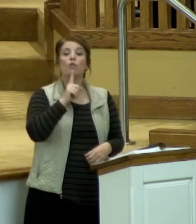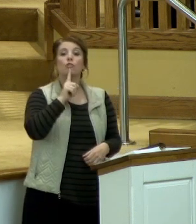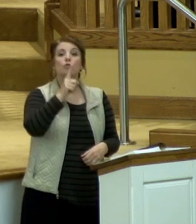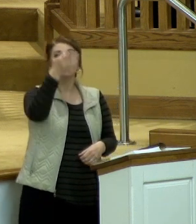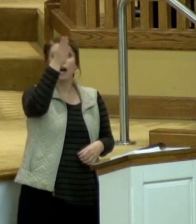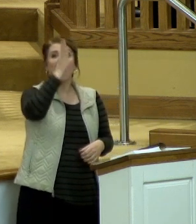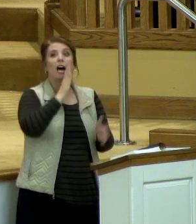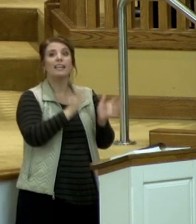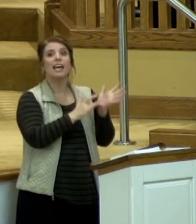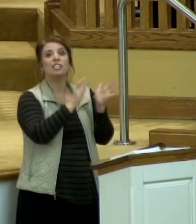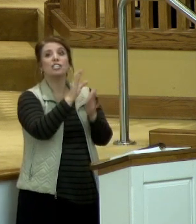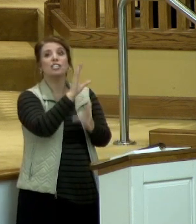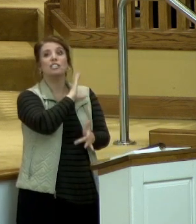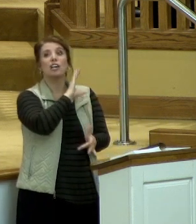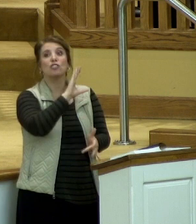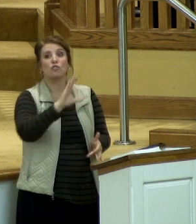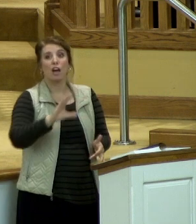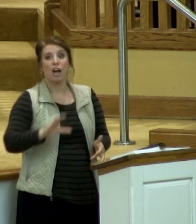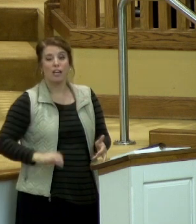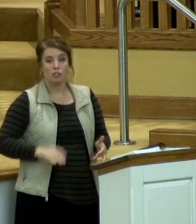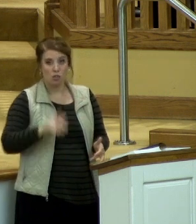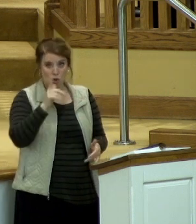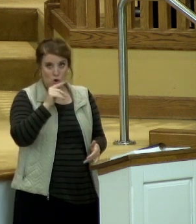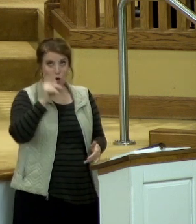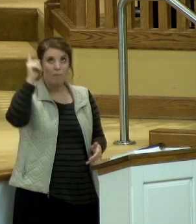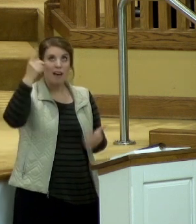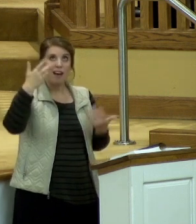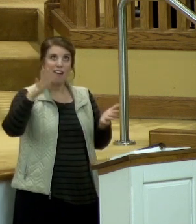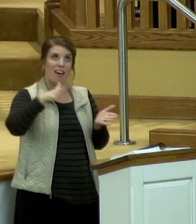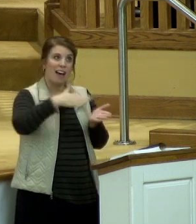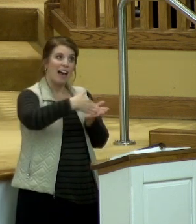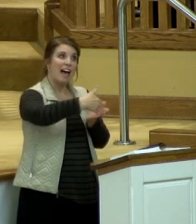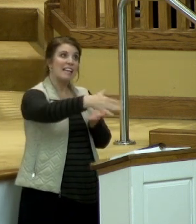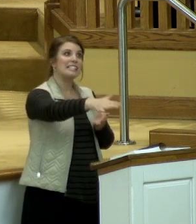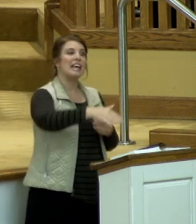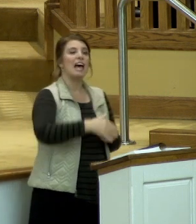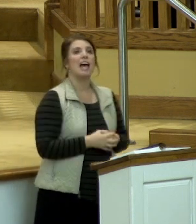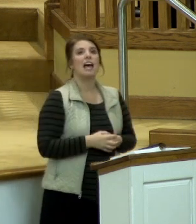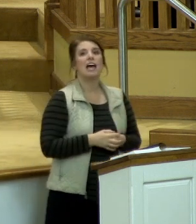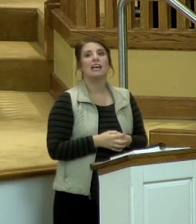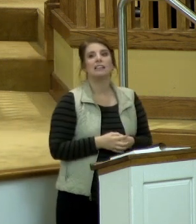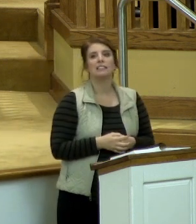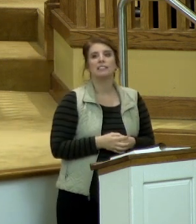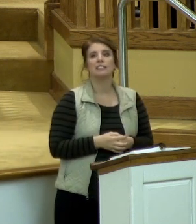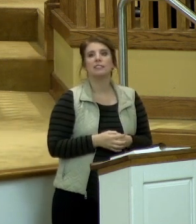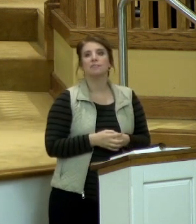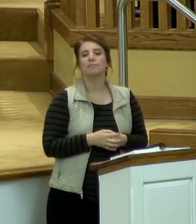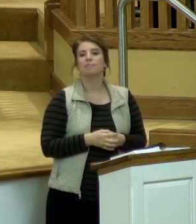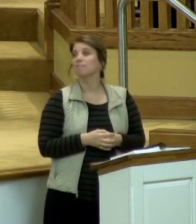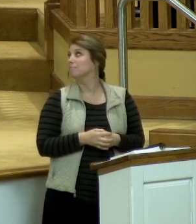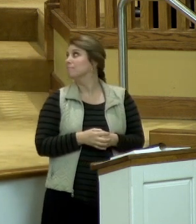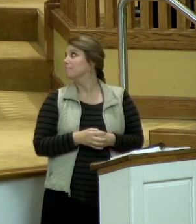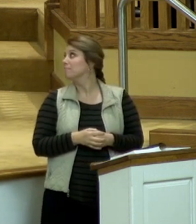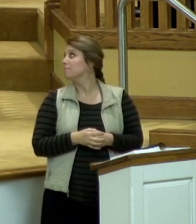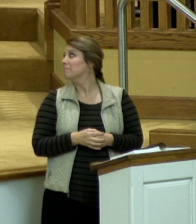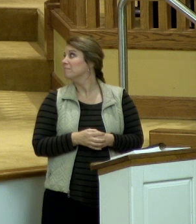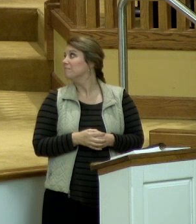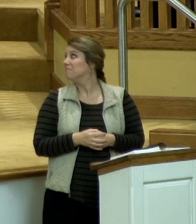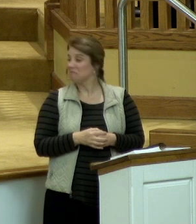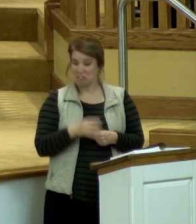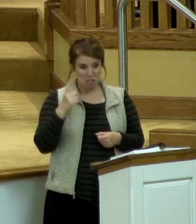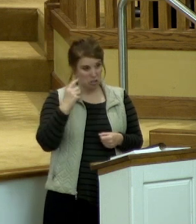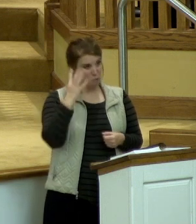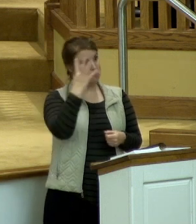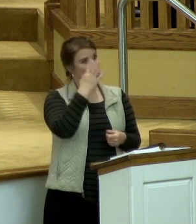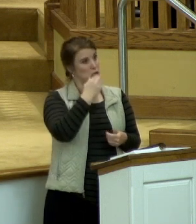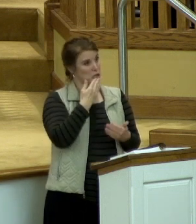only true God and Jesus Christ, whom thou hast sent. All right, sounds like you guys got that part down pretty